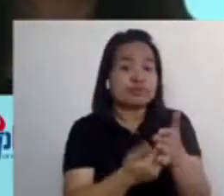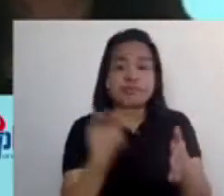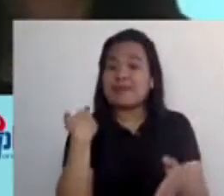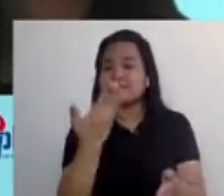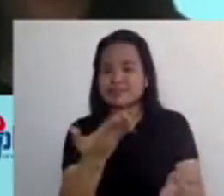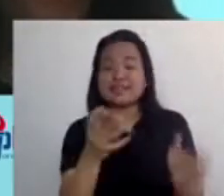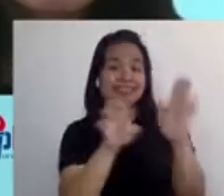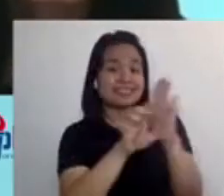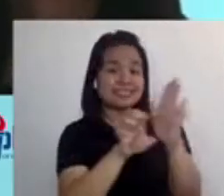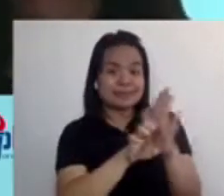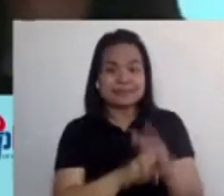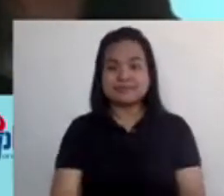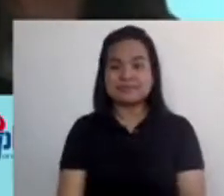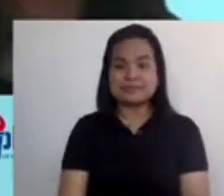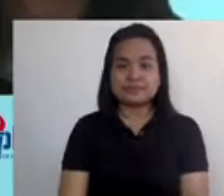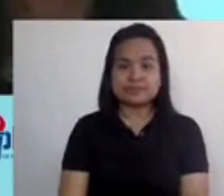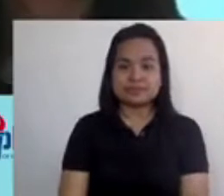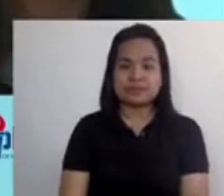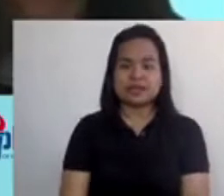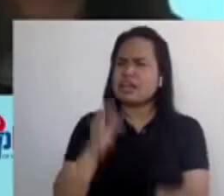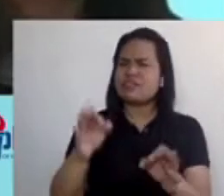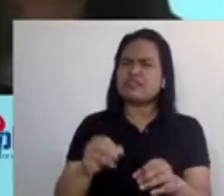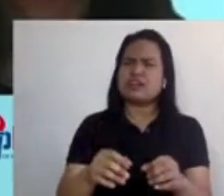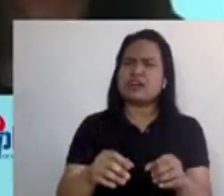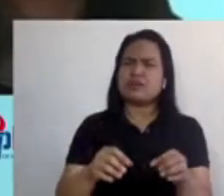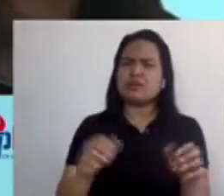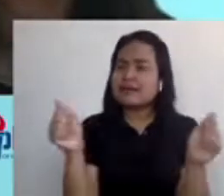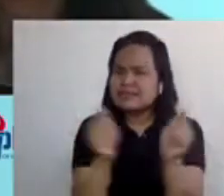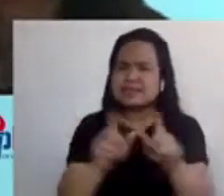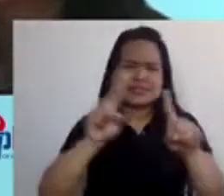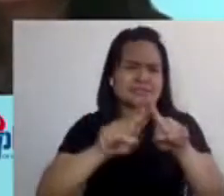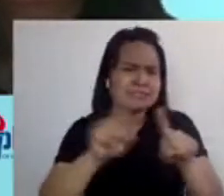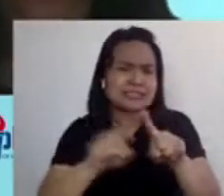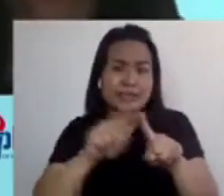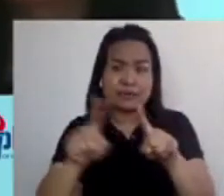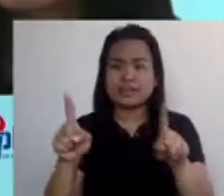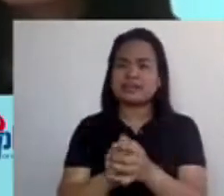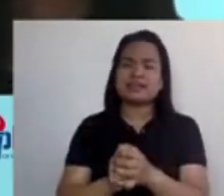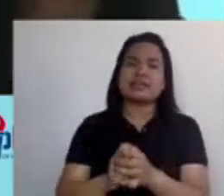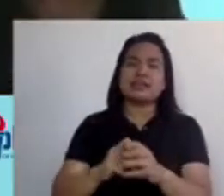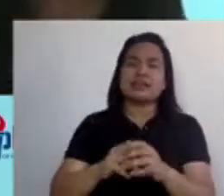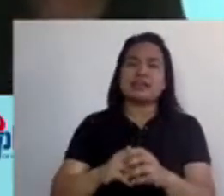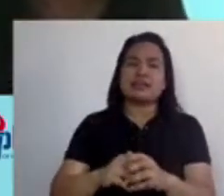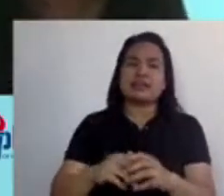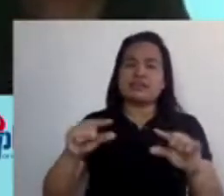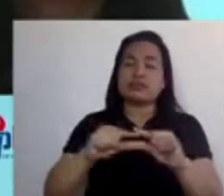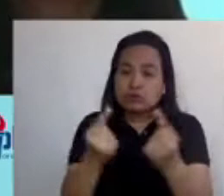in various committees, involvement as a module or learning material writer or validator, if